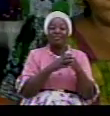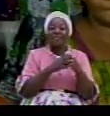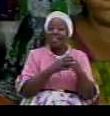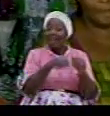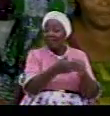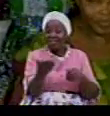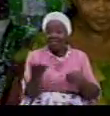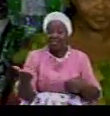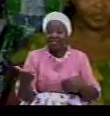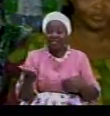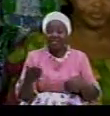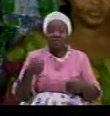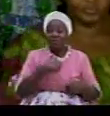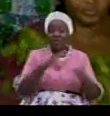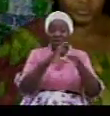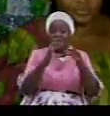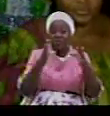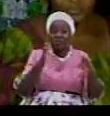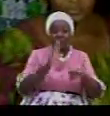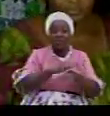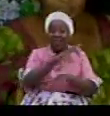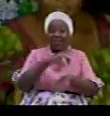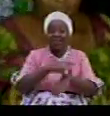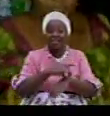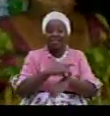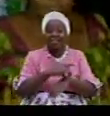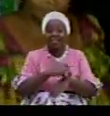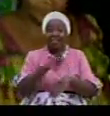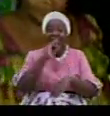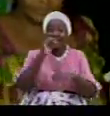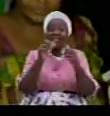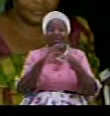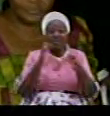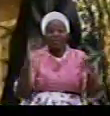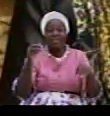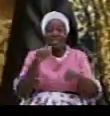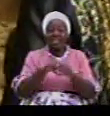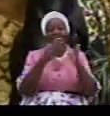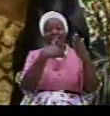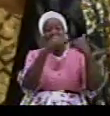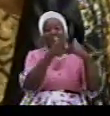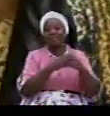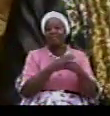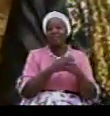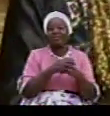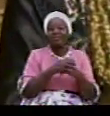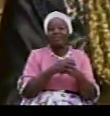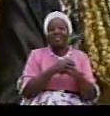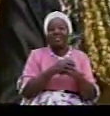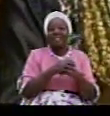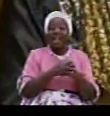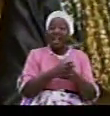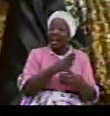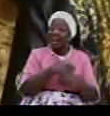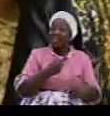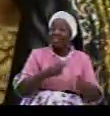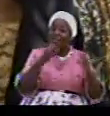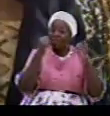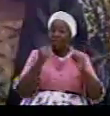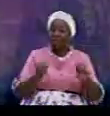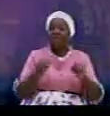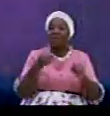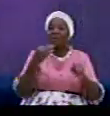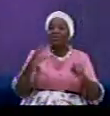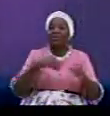Whatsoever we loose on earth is loosed in heaven. And the power of the